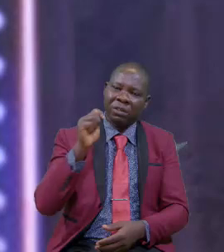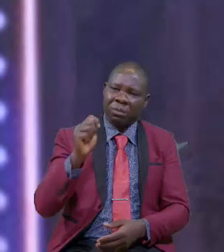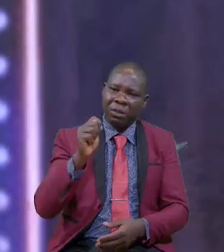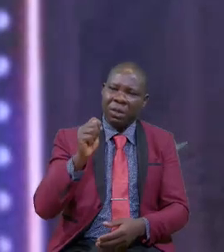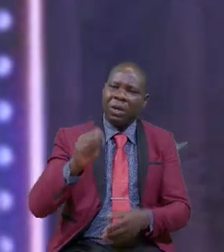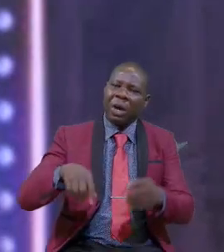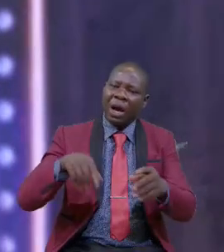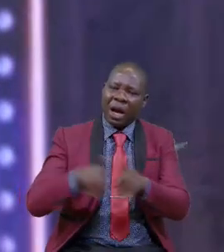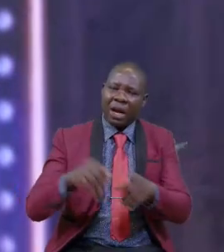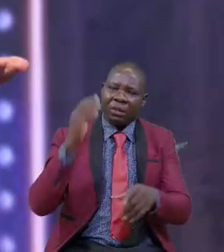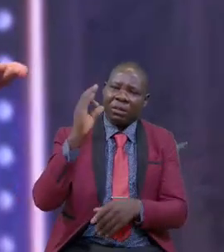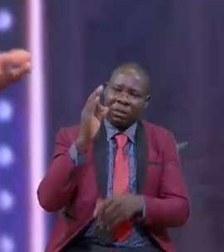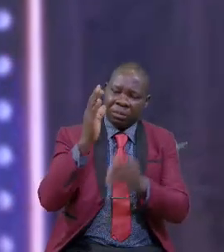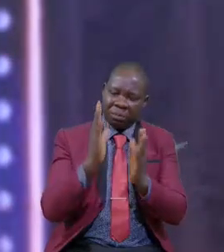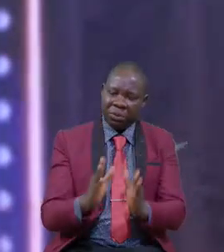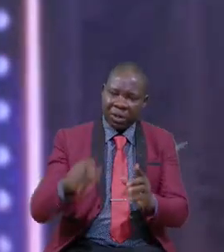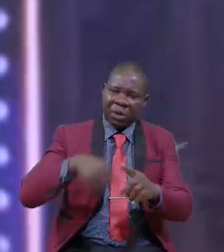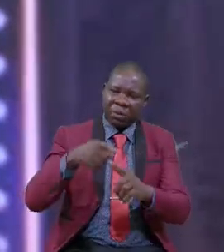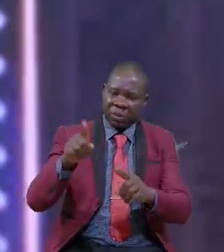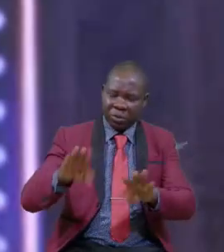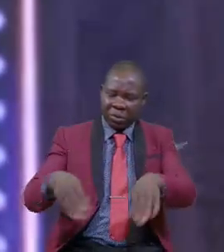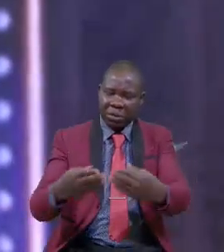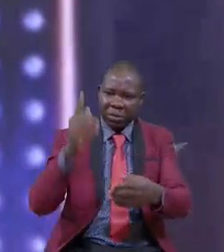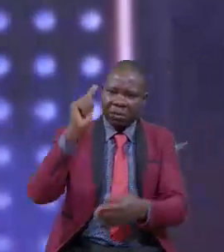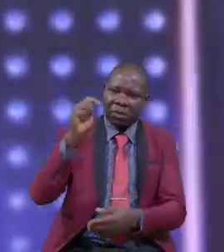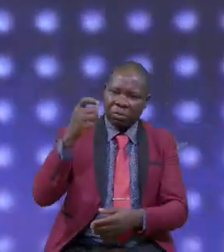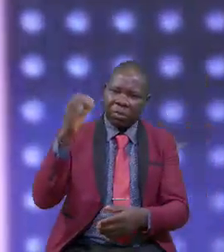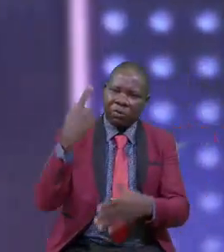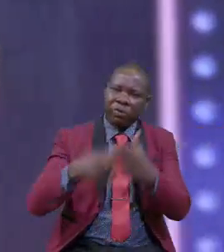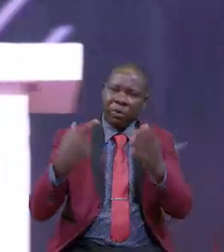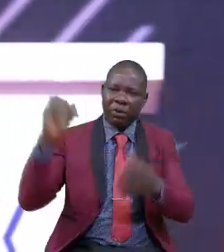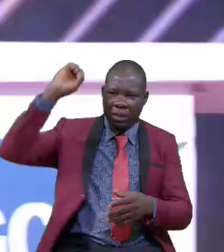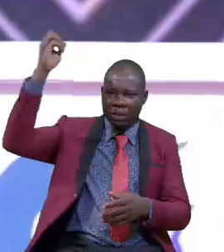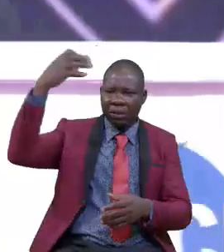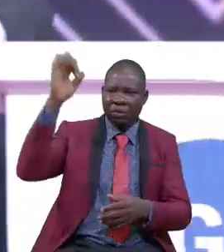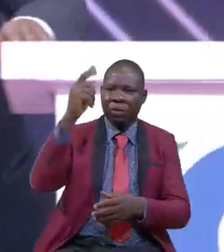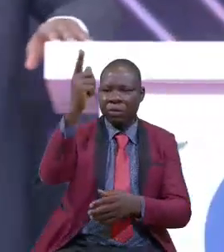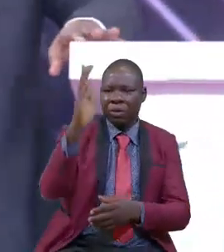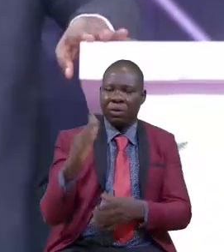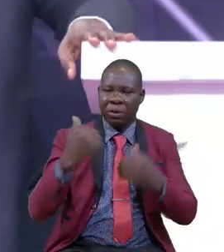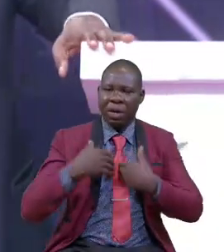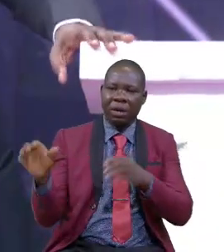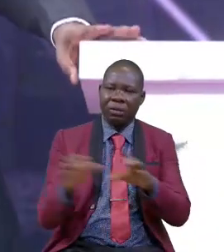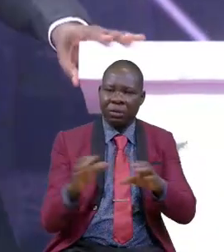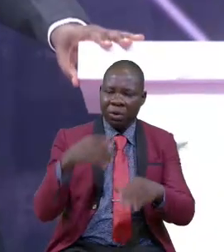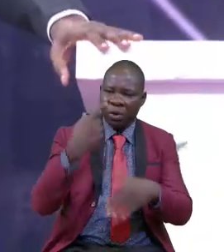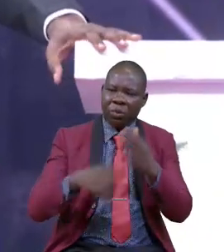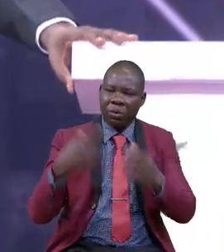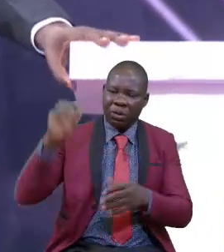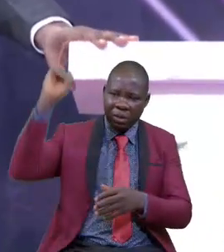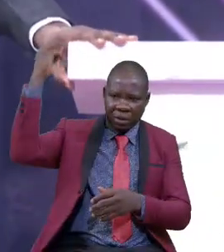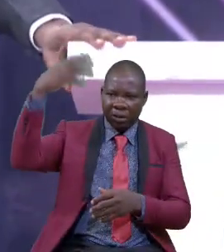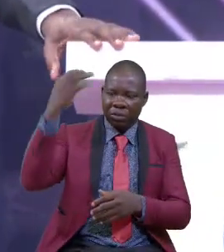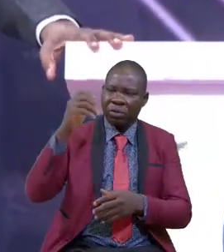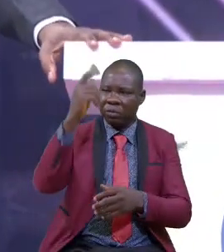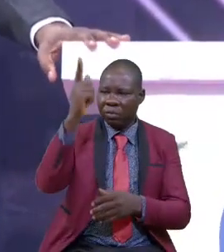testimony of what the grace has done, what the grace of God is doing, what the grace of God can still do, will still do in his life. Say, no, I